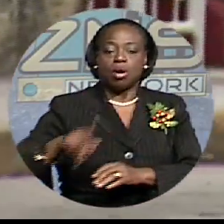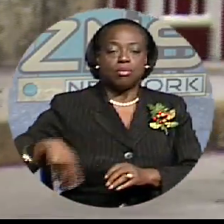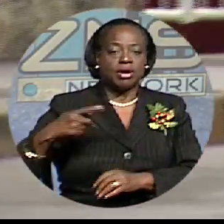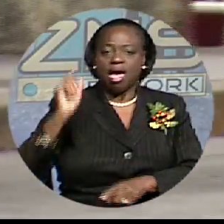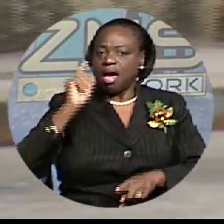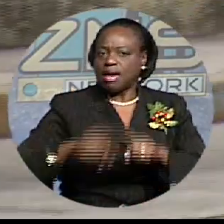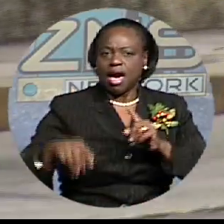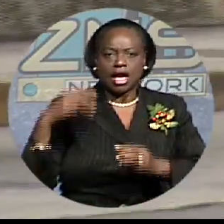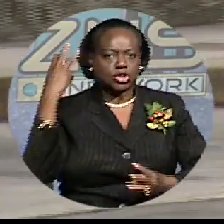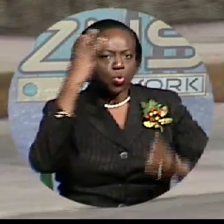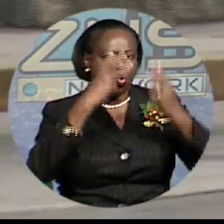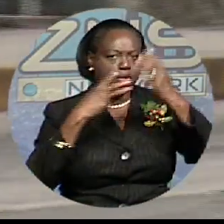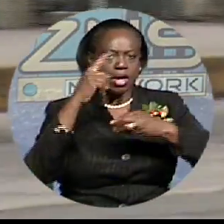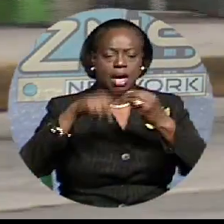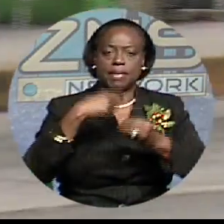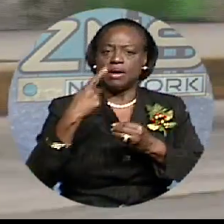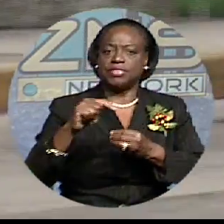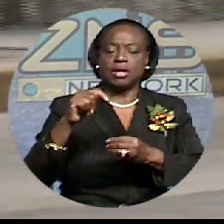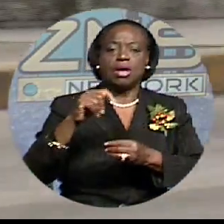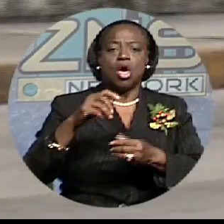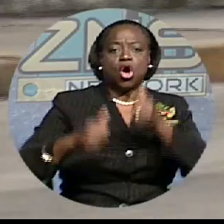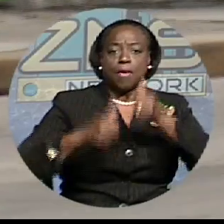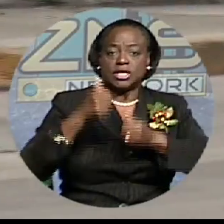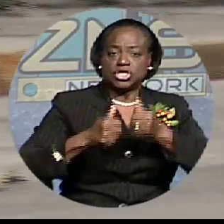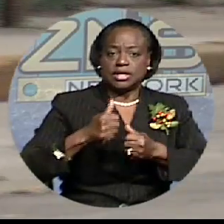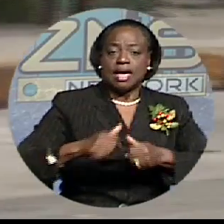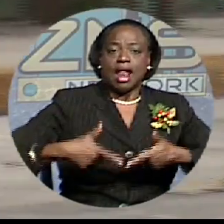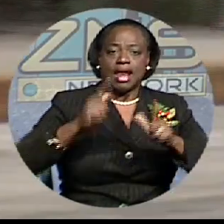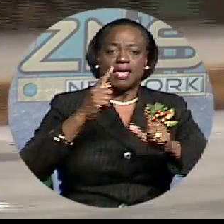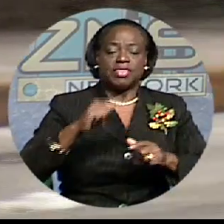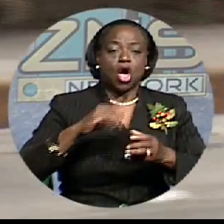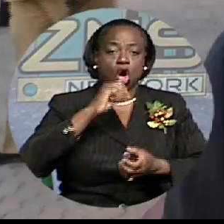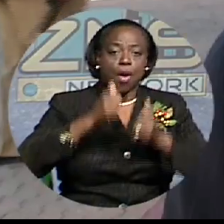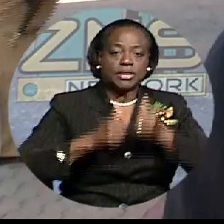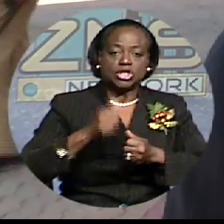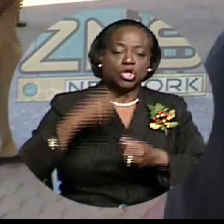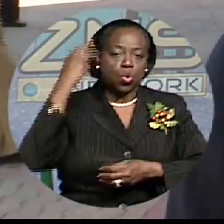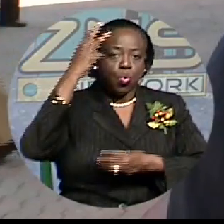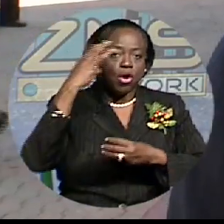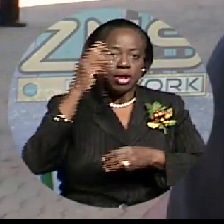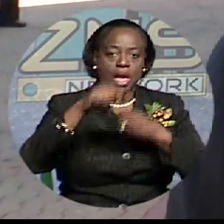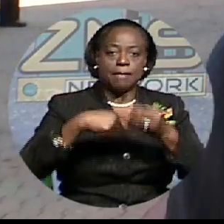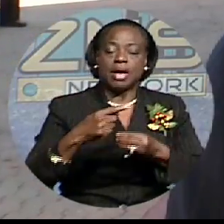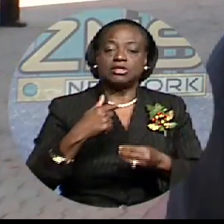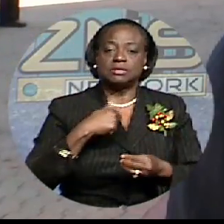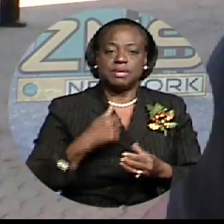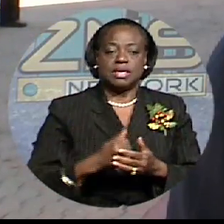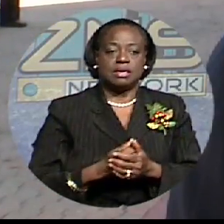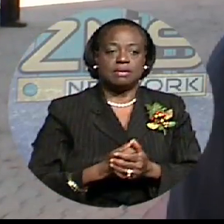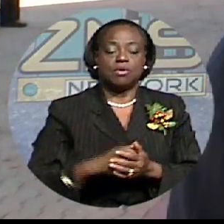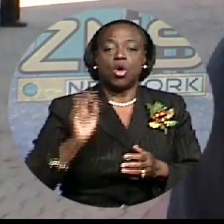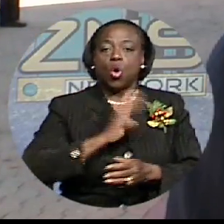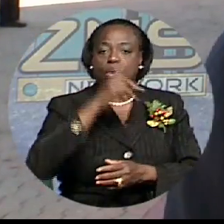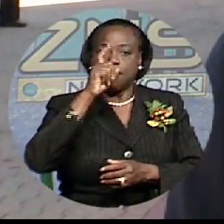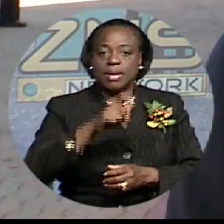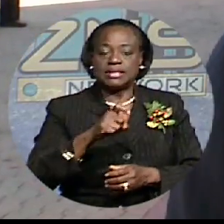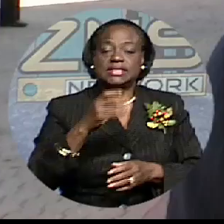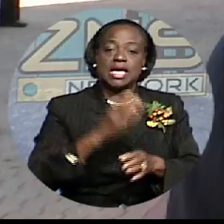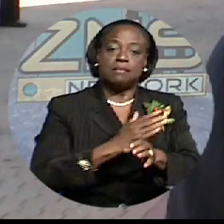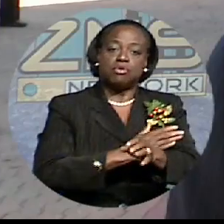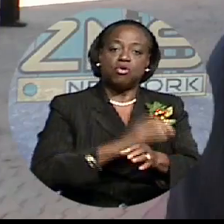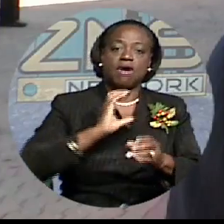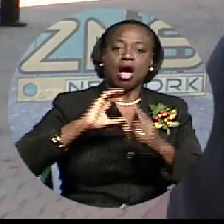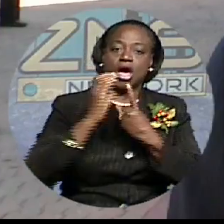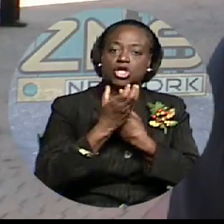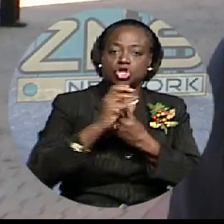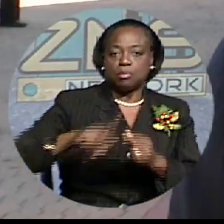about the competition. I have to let the competition worry about me. And if we can get our people working together, doing the things we must do, improving our culture, providing